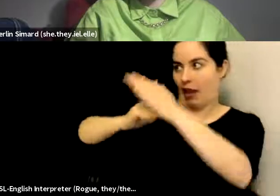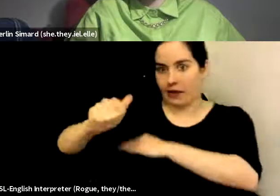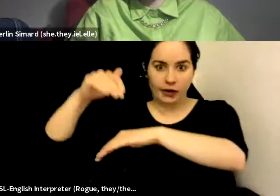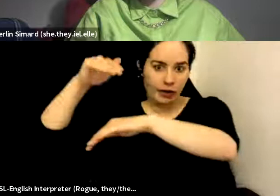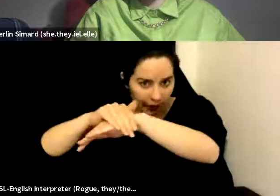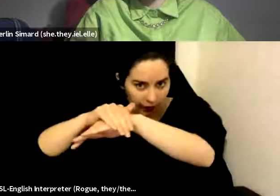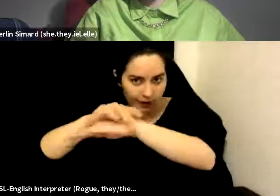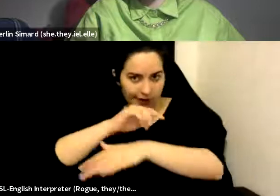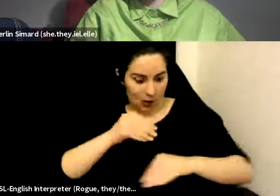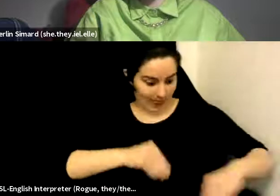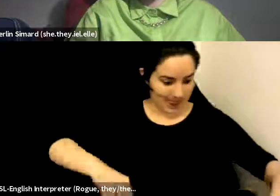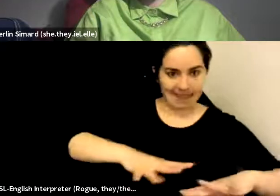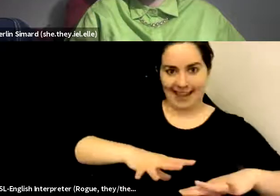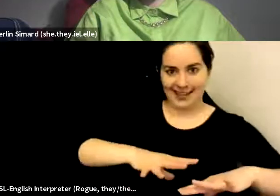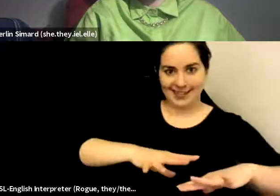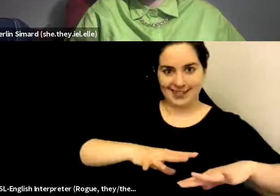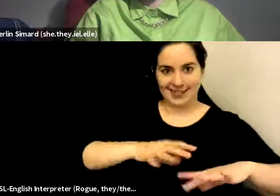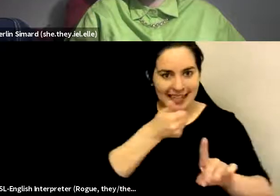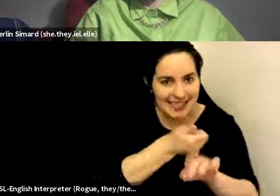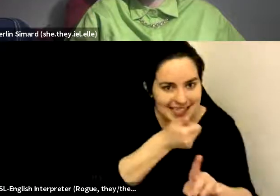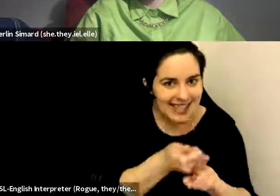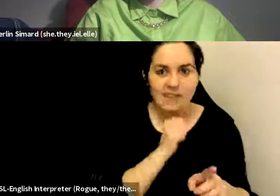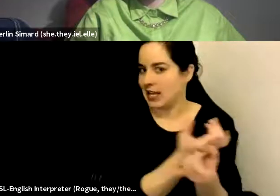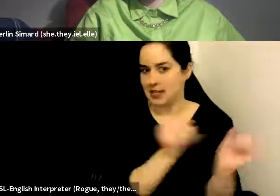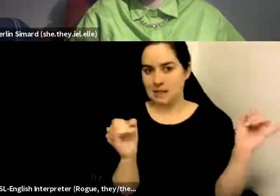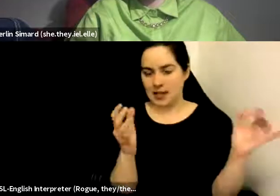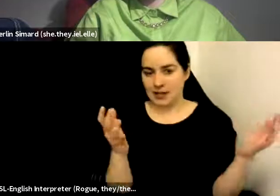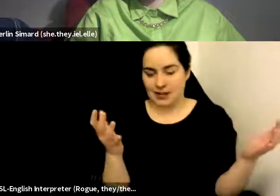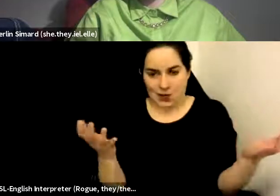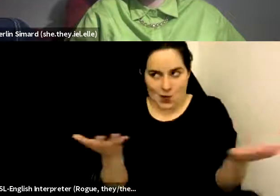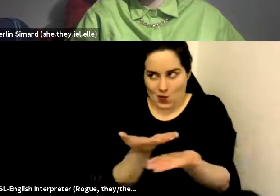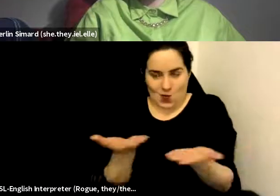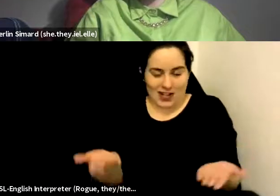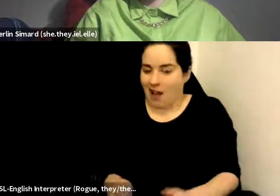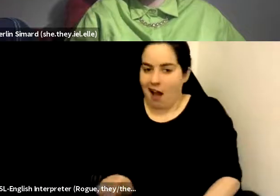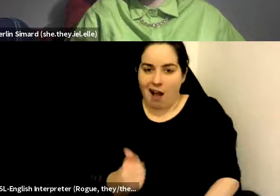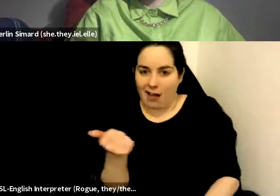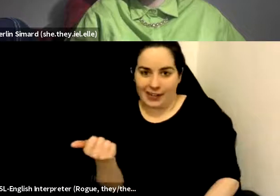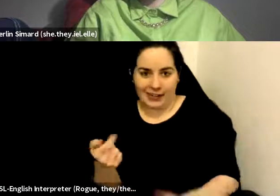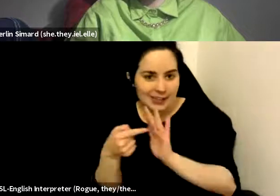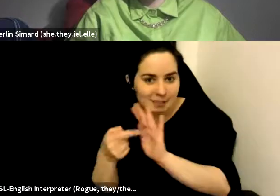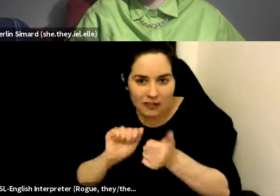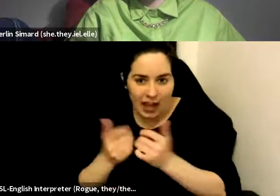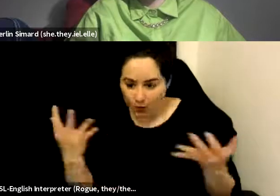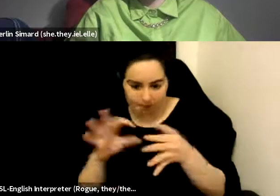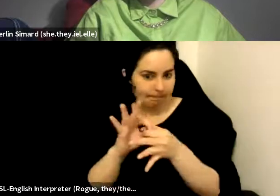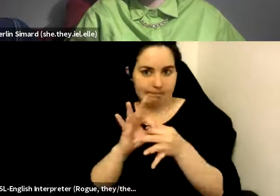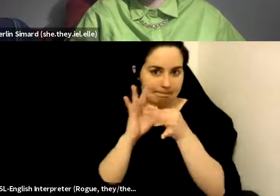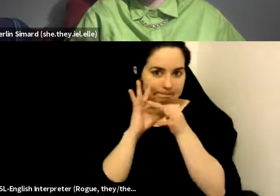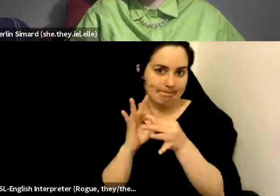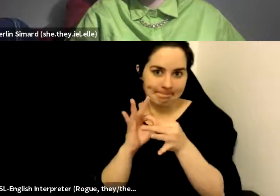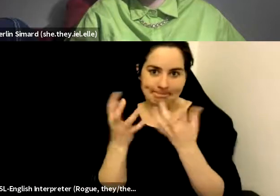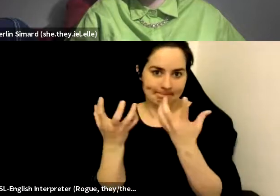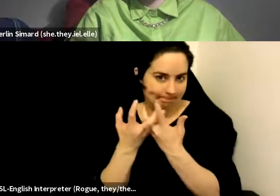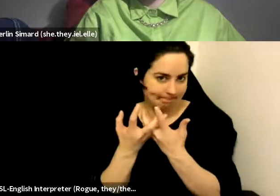land. And so that's how those two are that's another way those two intersect, right? Like, until we are